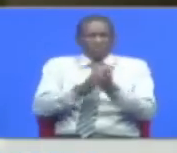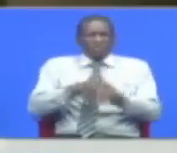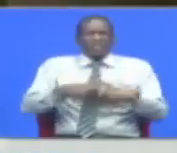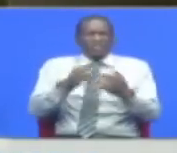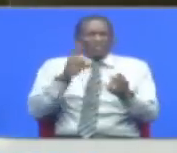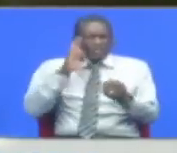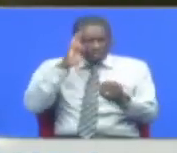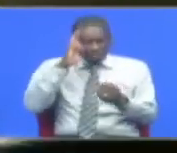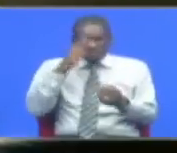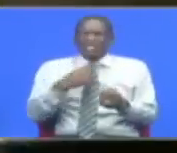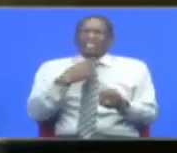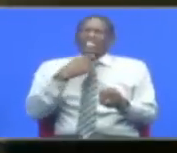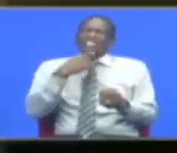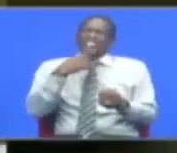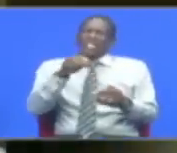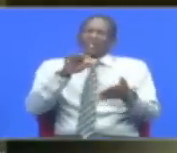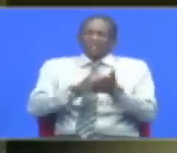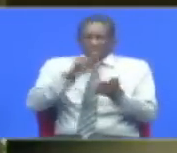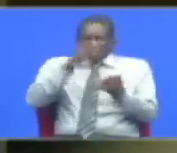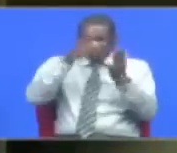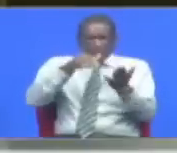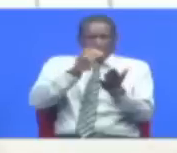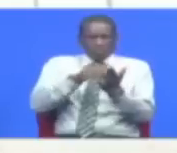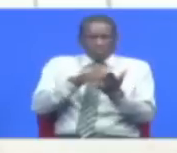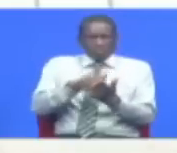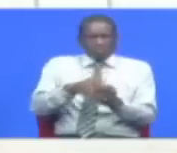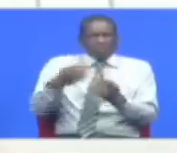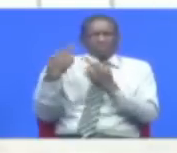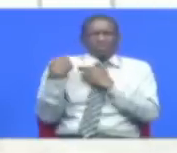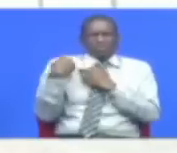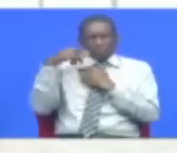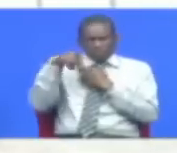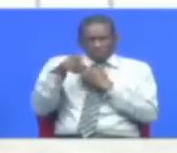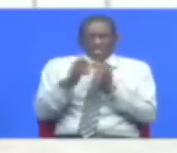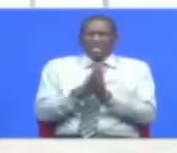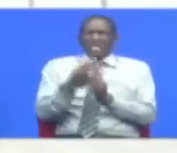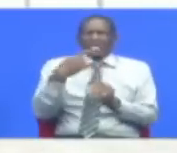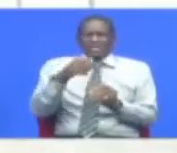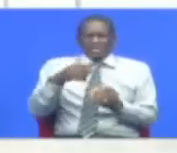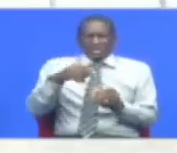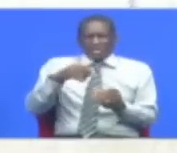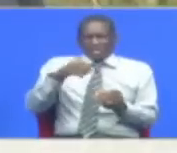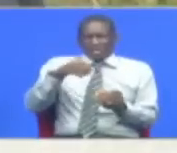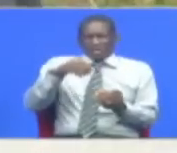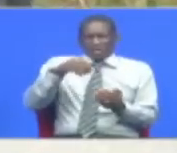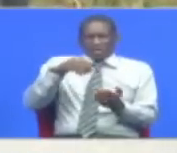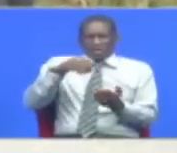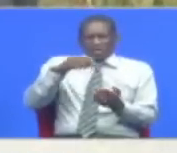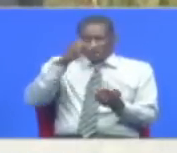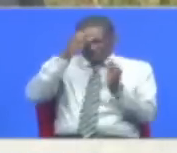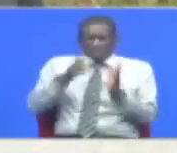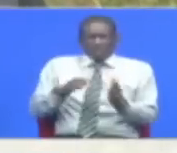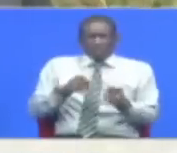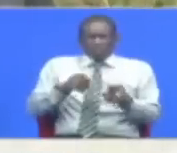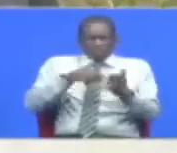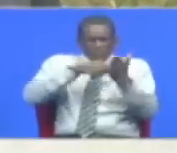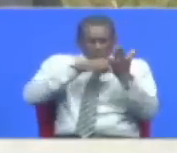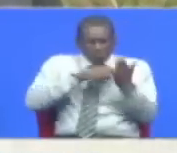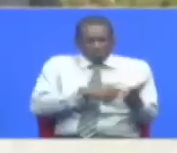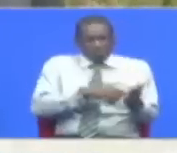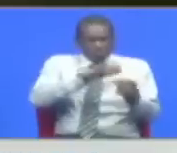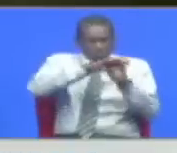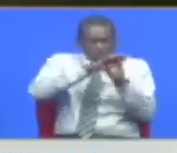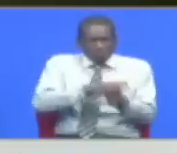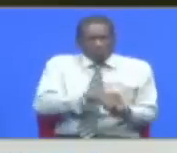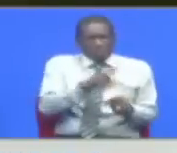linked Machakos Governor Alfred Mutua to the incident. He claims that Mutua was intimidating him for a post he put up a few days